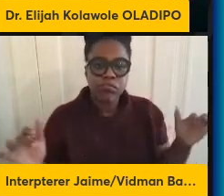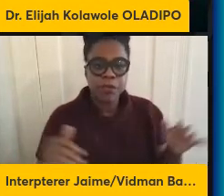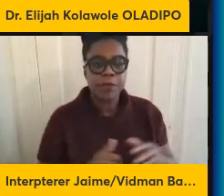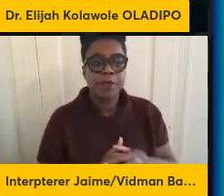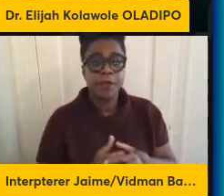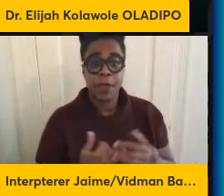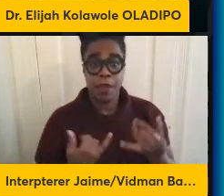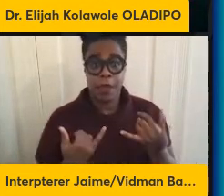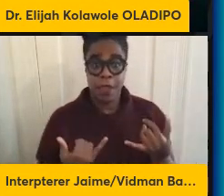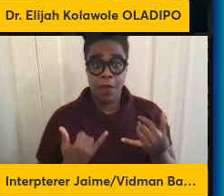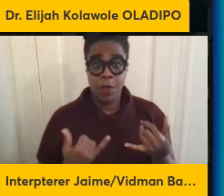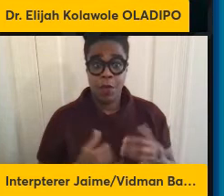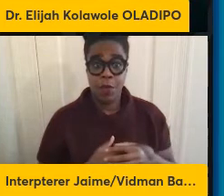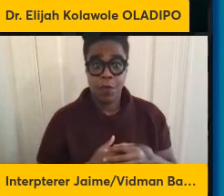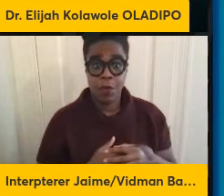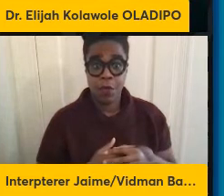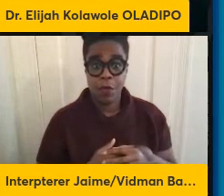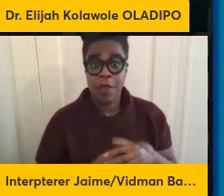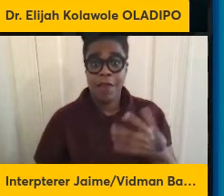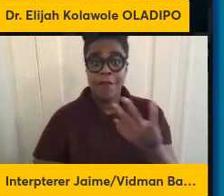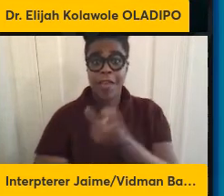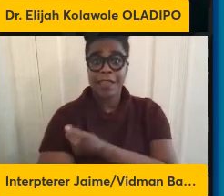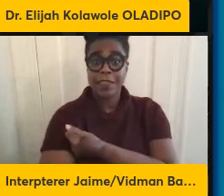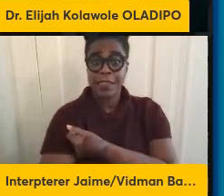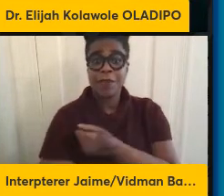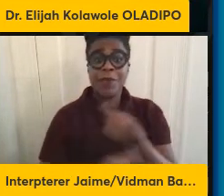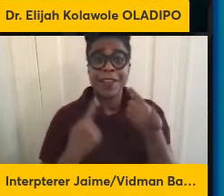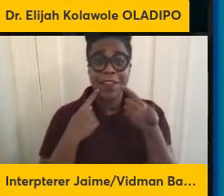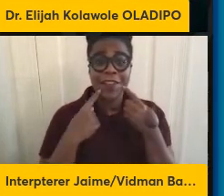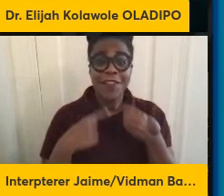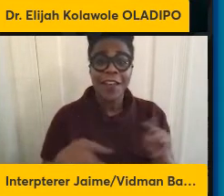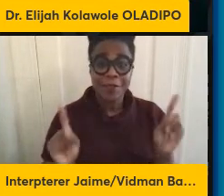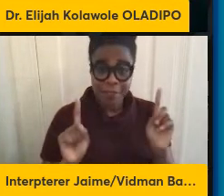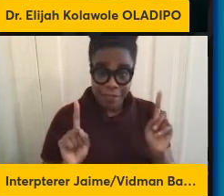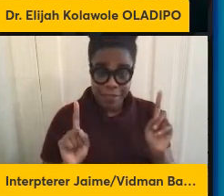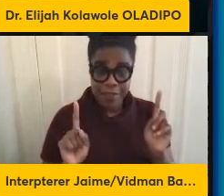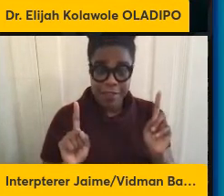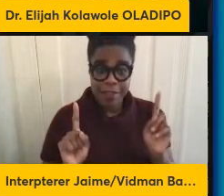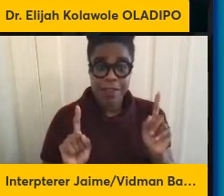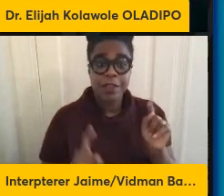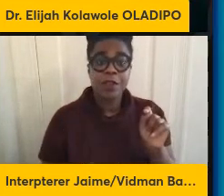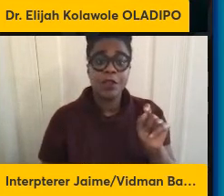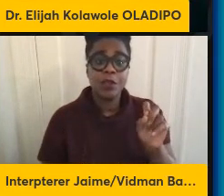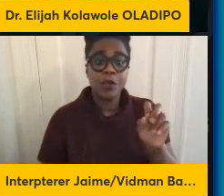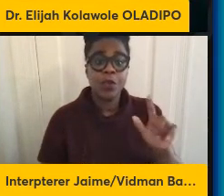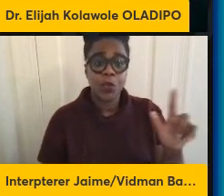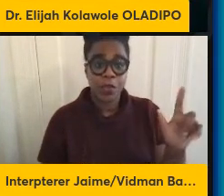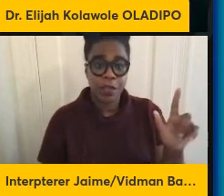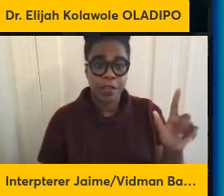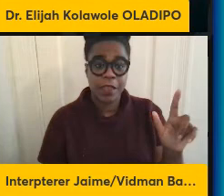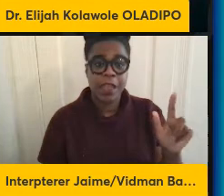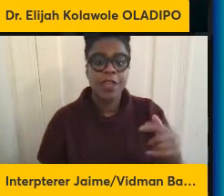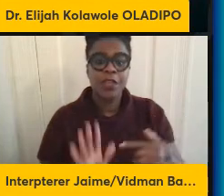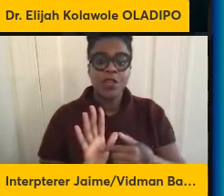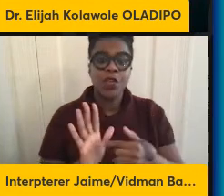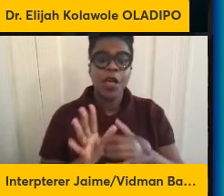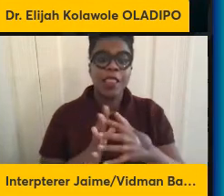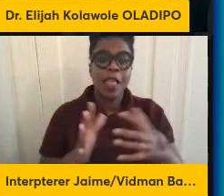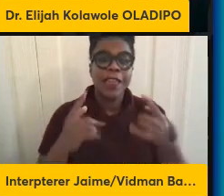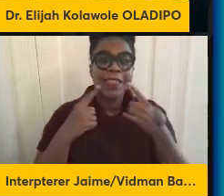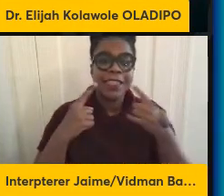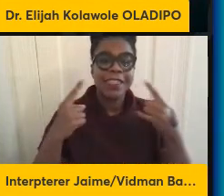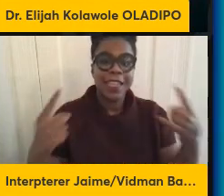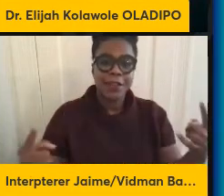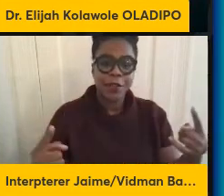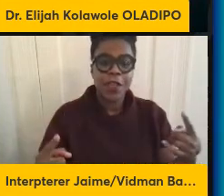Now, vaccines has been an effective public health tools, which have shown a lot of successful measures in